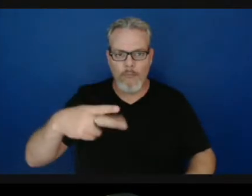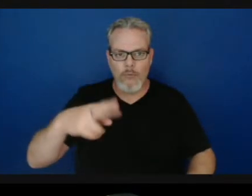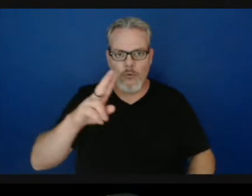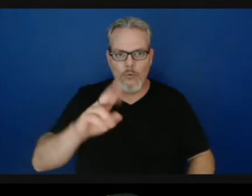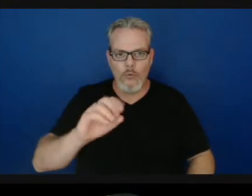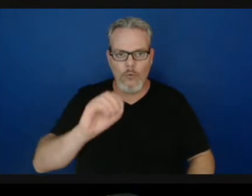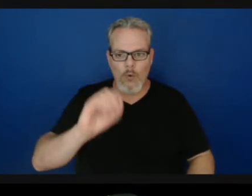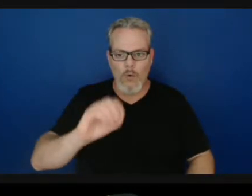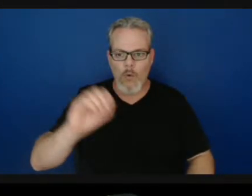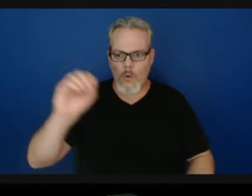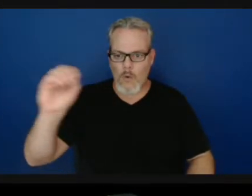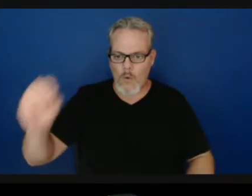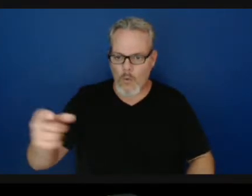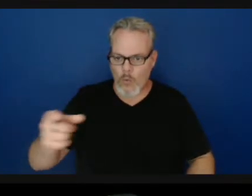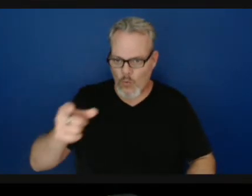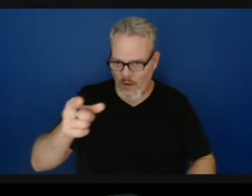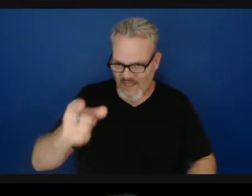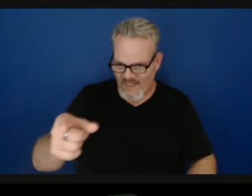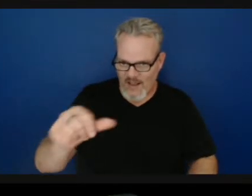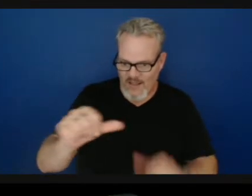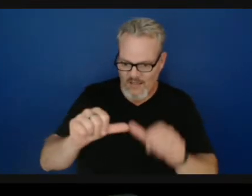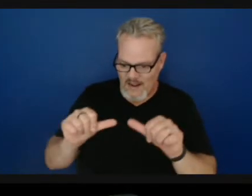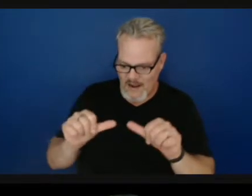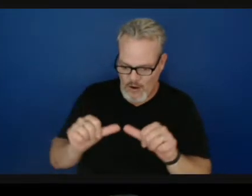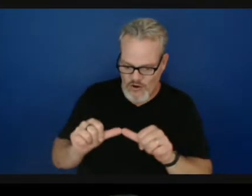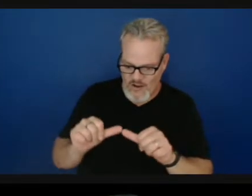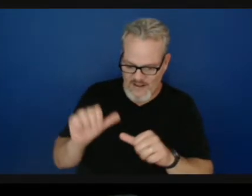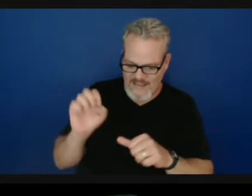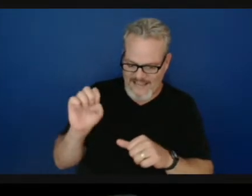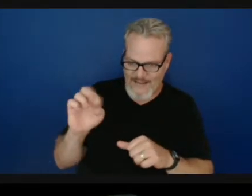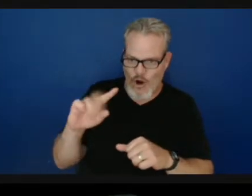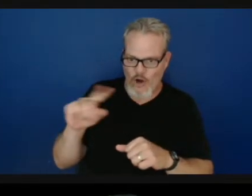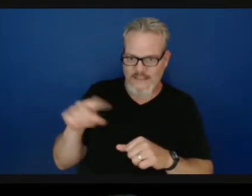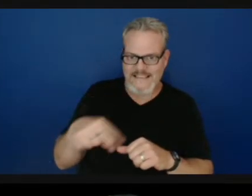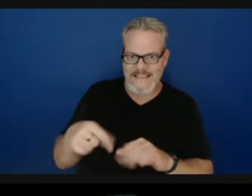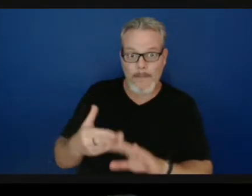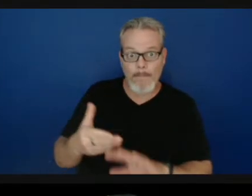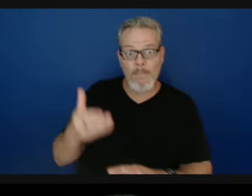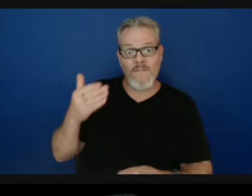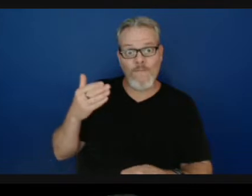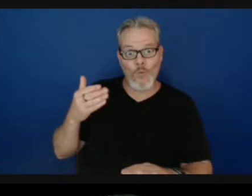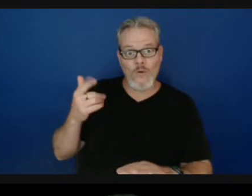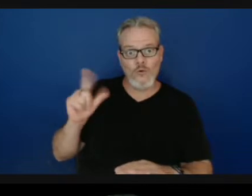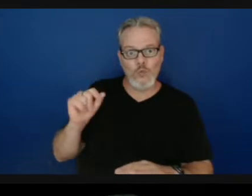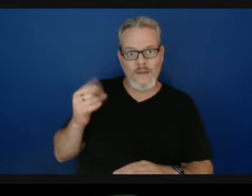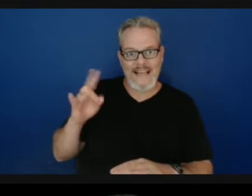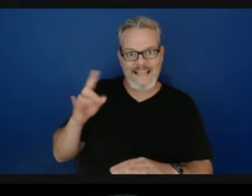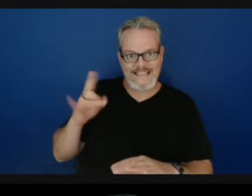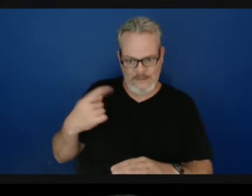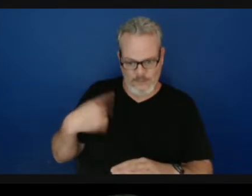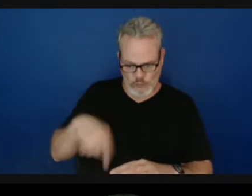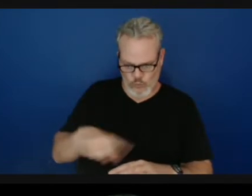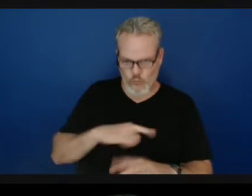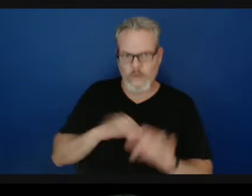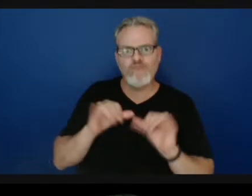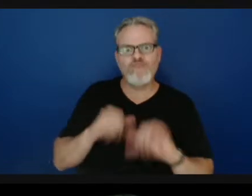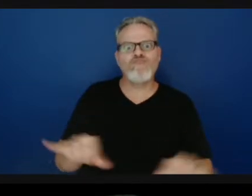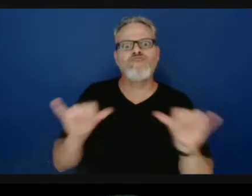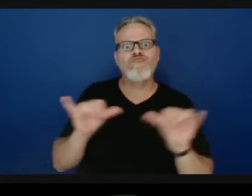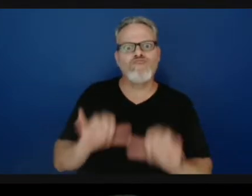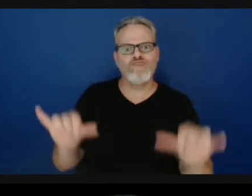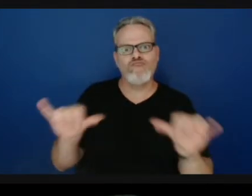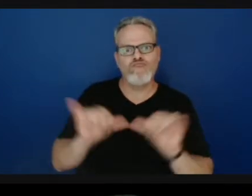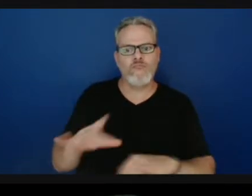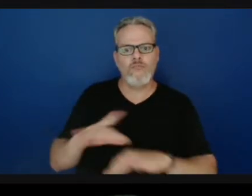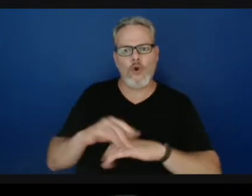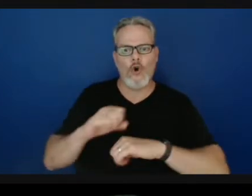over here in the Middle East Rift Zone before 2018, you'd commonly have earthquakes in this area as